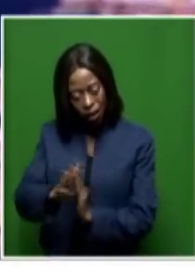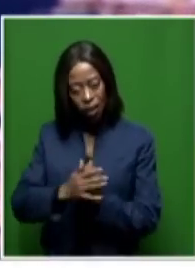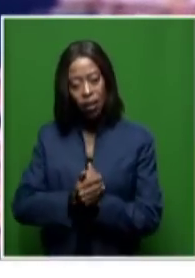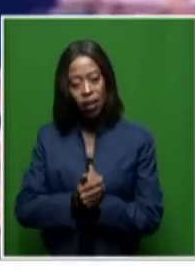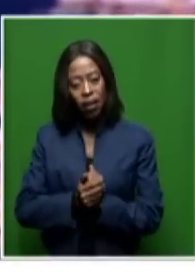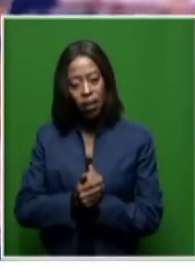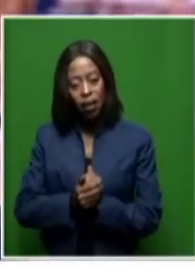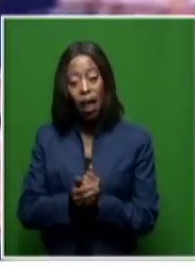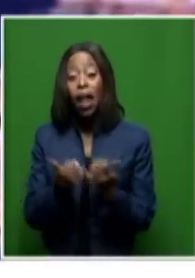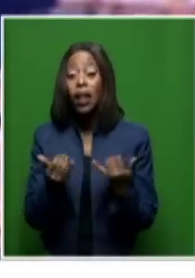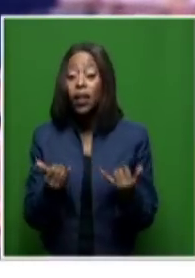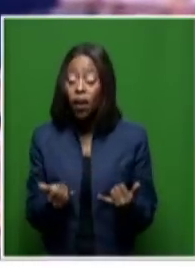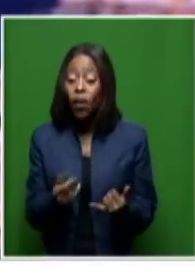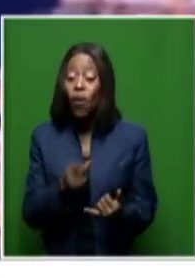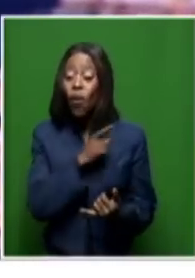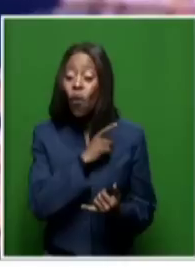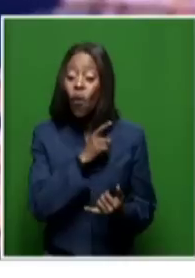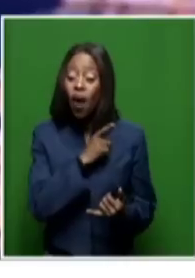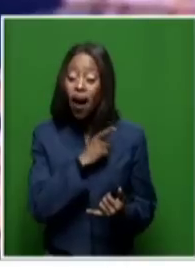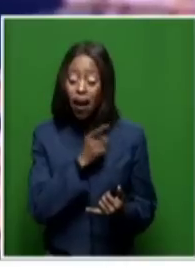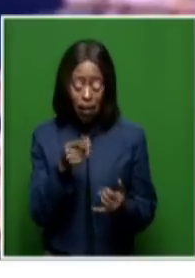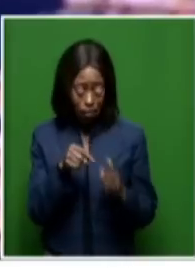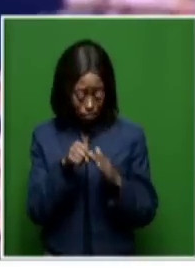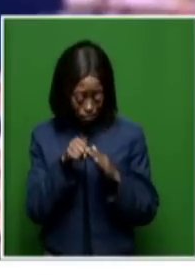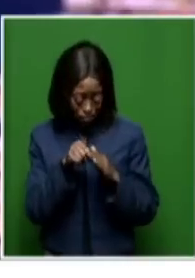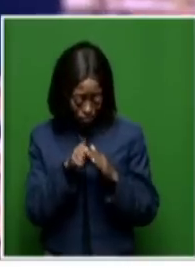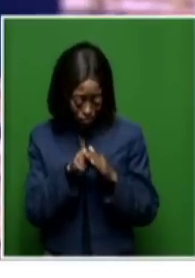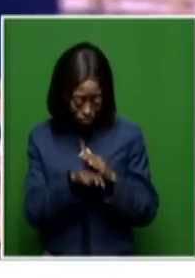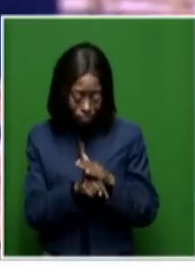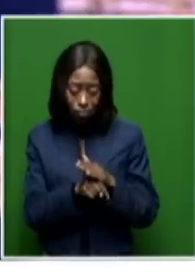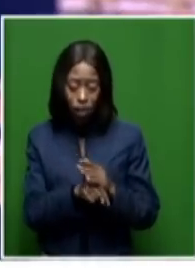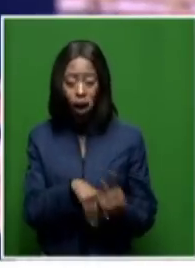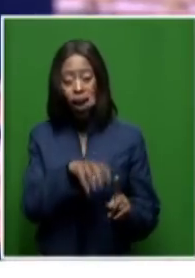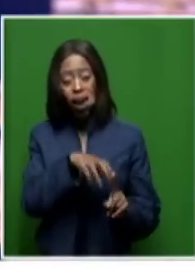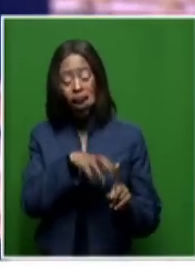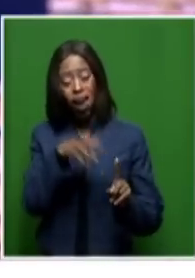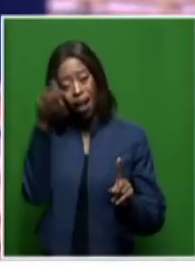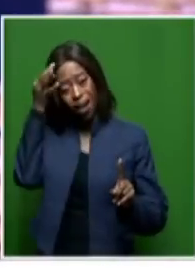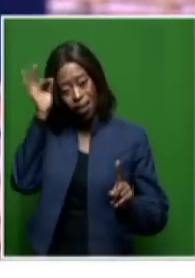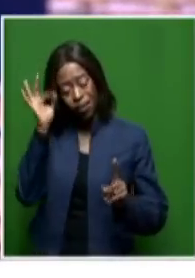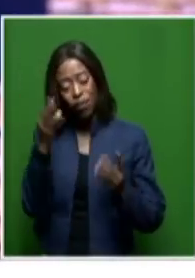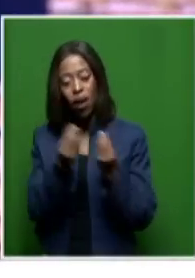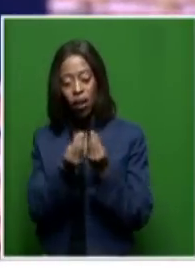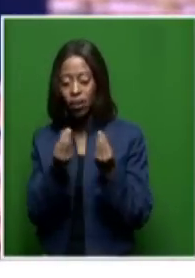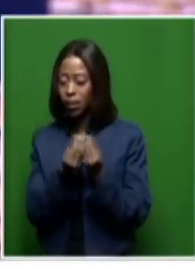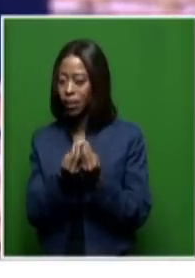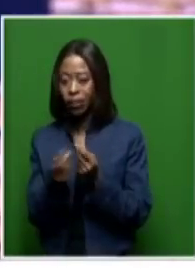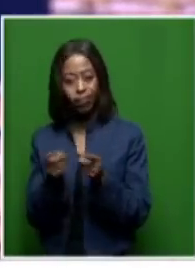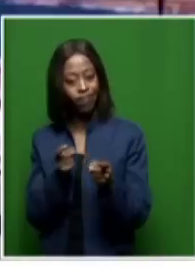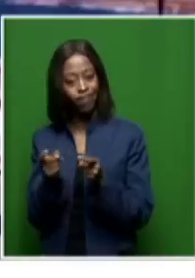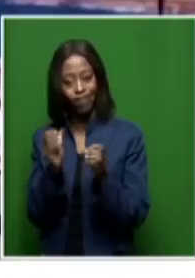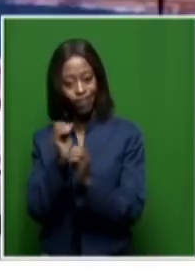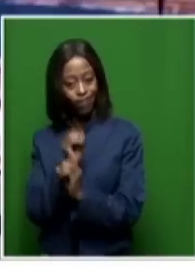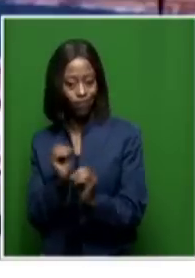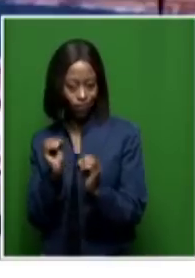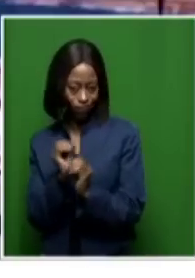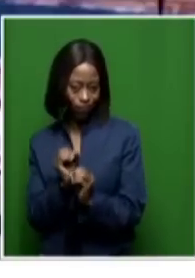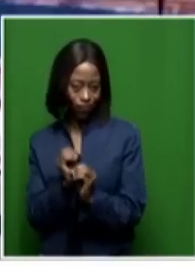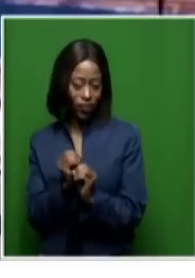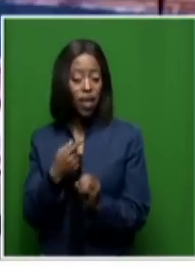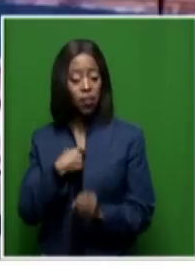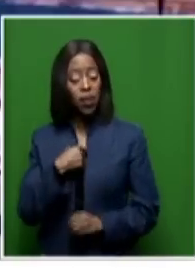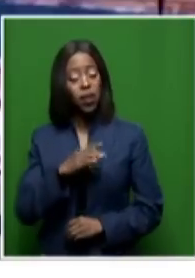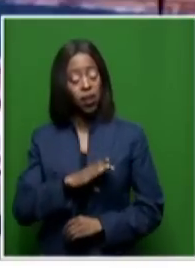because of the rupture of the state capture at some point, things got out of hand. And I'm